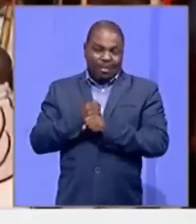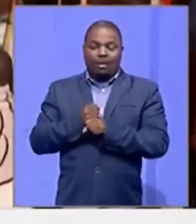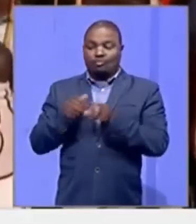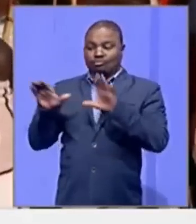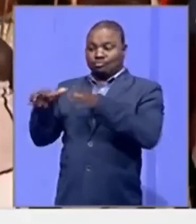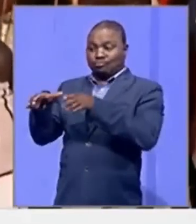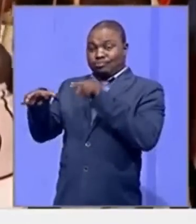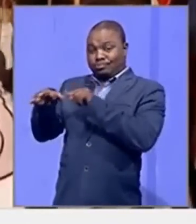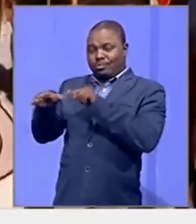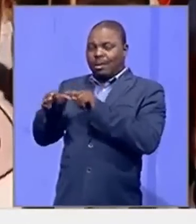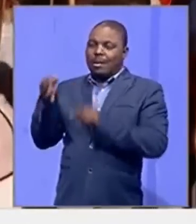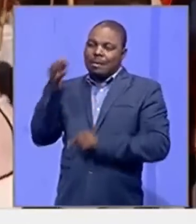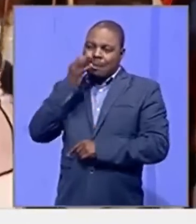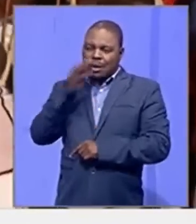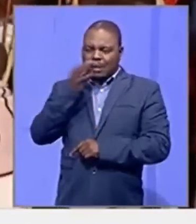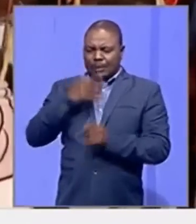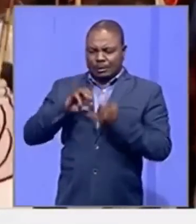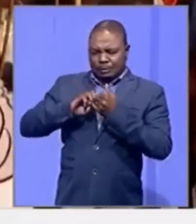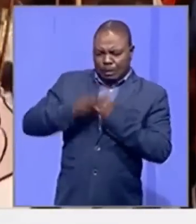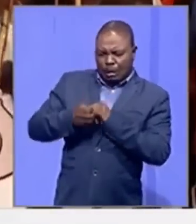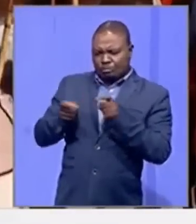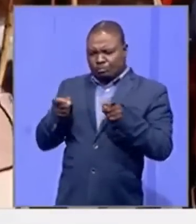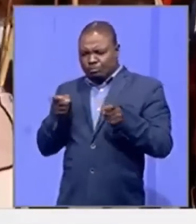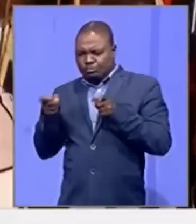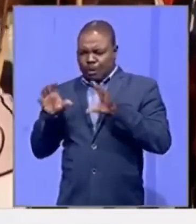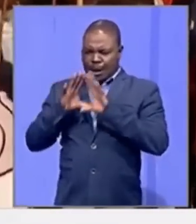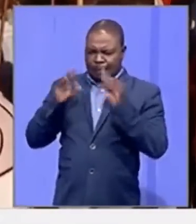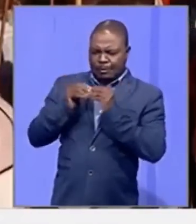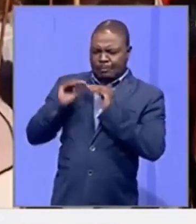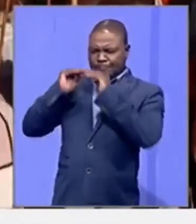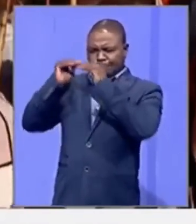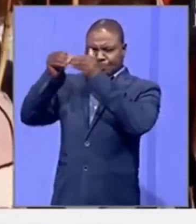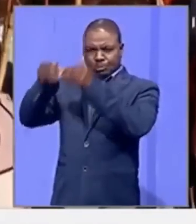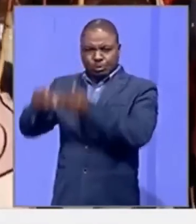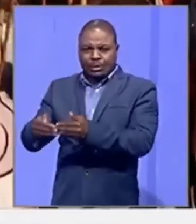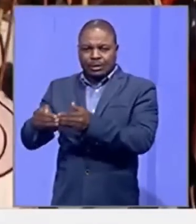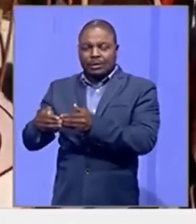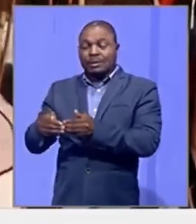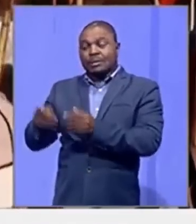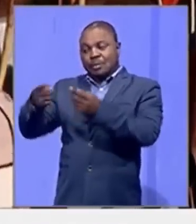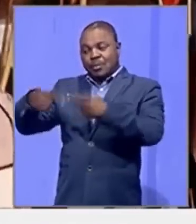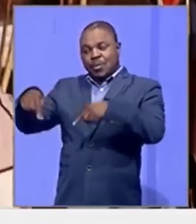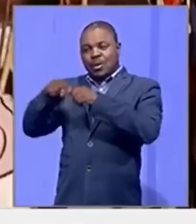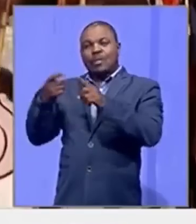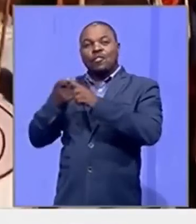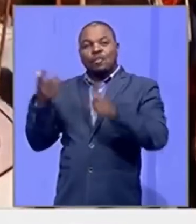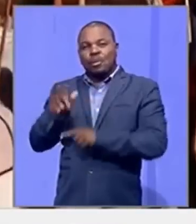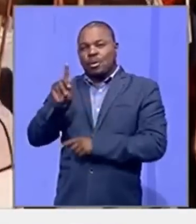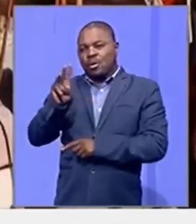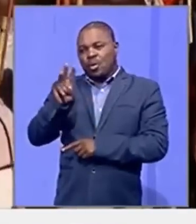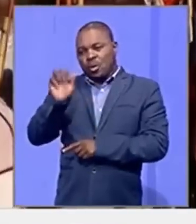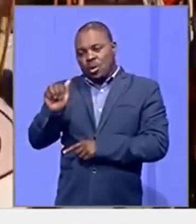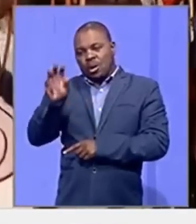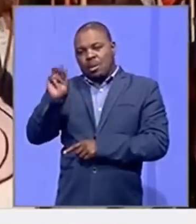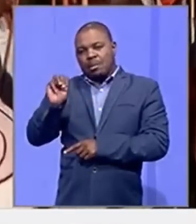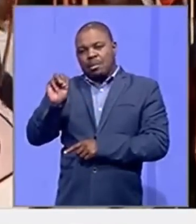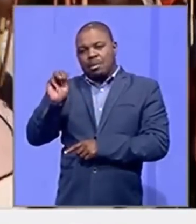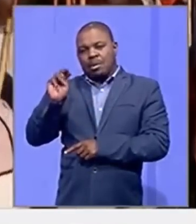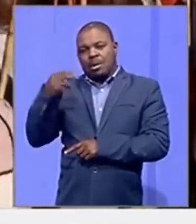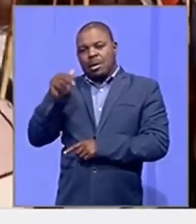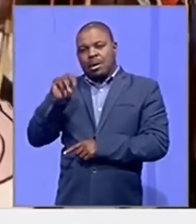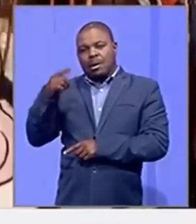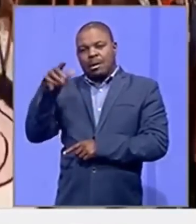Sehlopha se se re se tšere magato ao a nyakegago a tšhireletšo. Dialoga go tšwa kwa Mhlanga ba thabela go